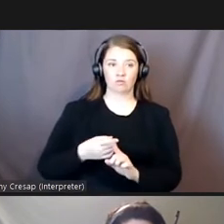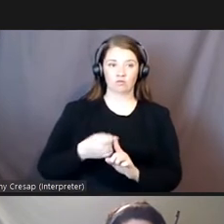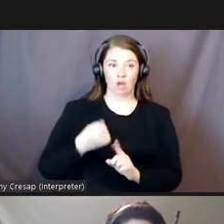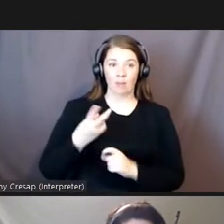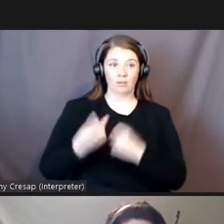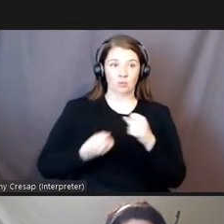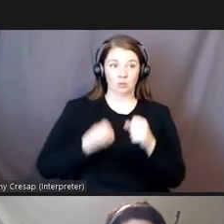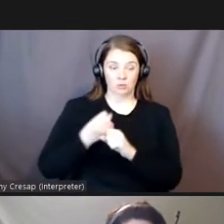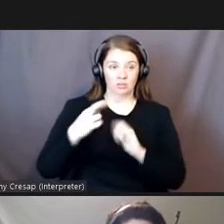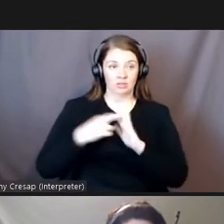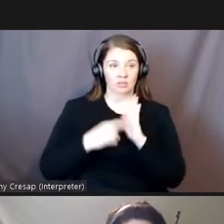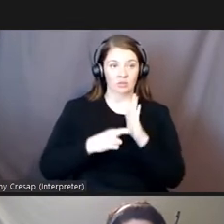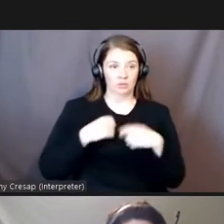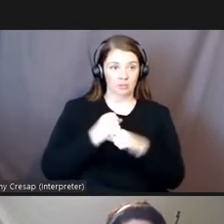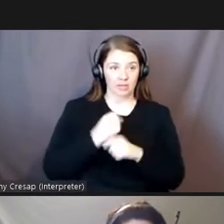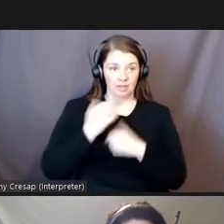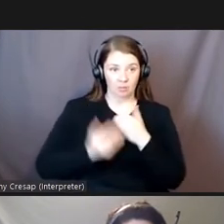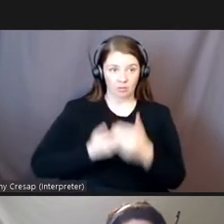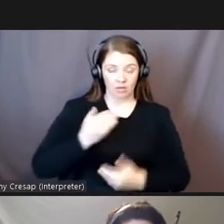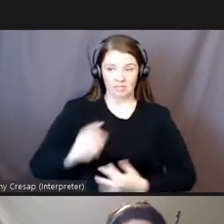rulemaking process that started in